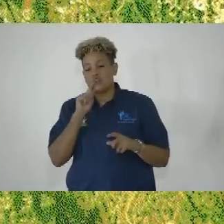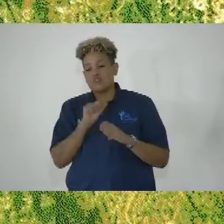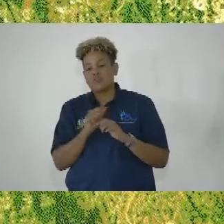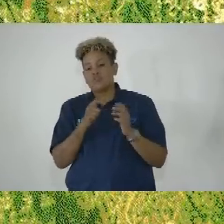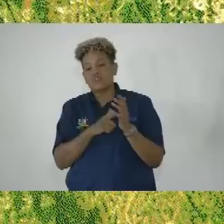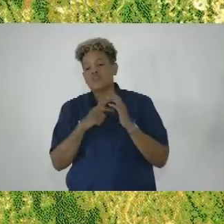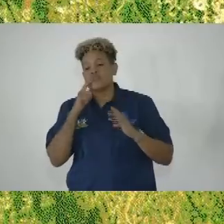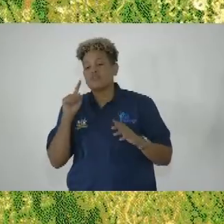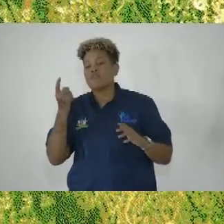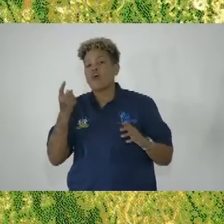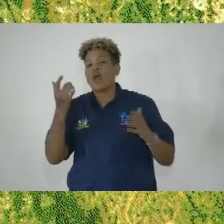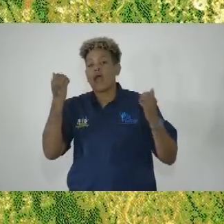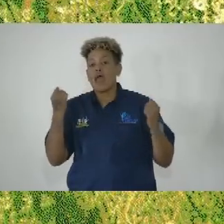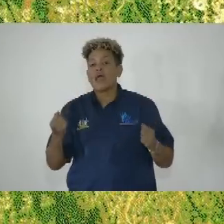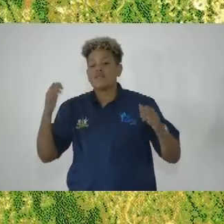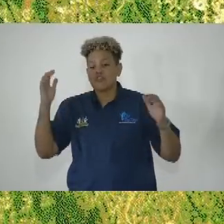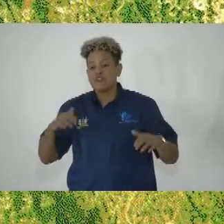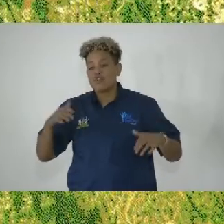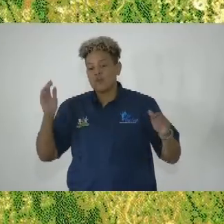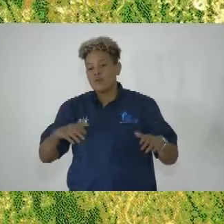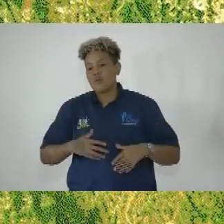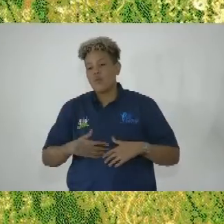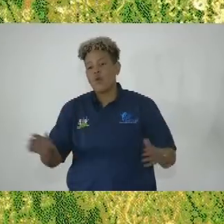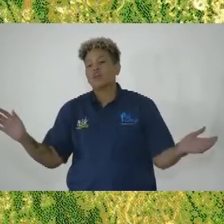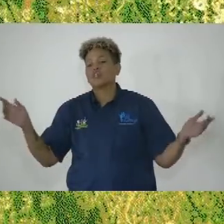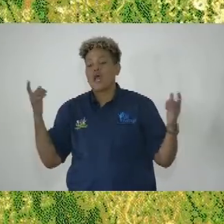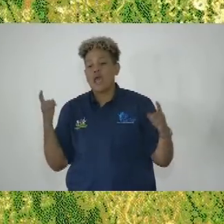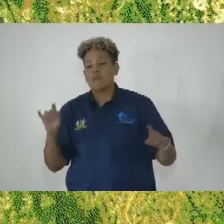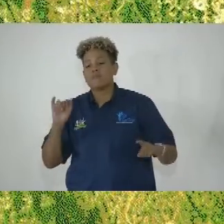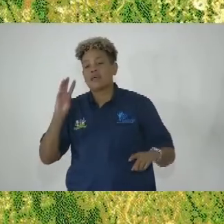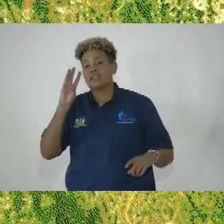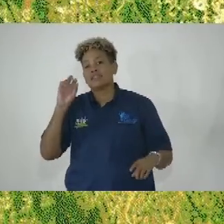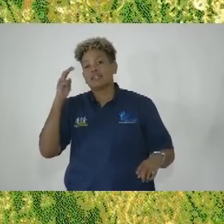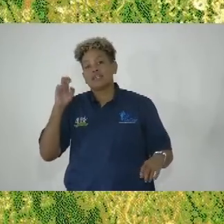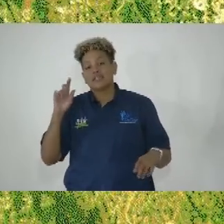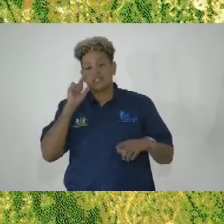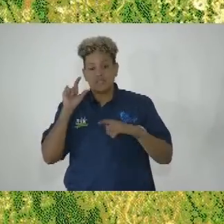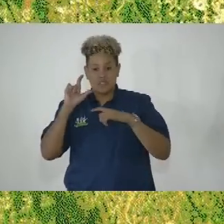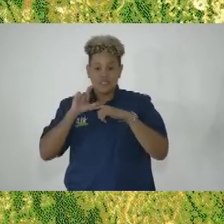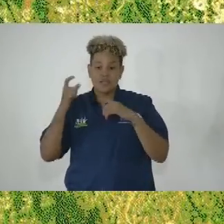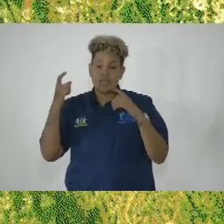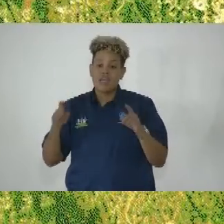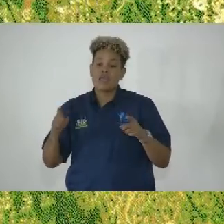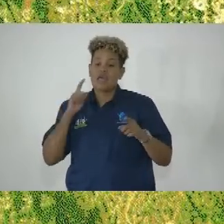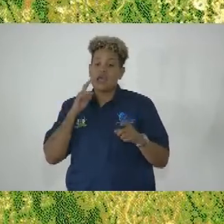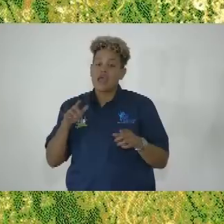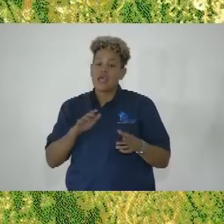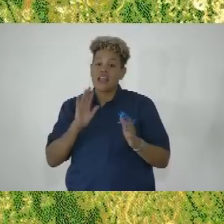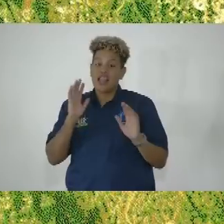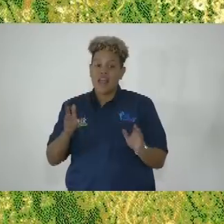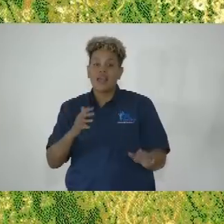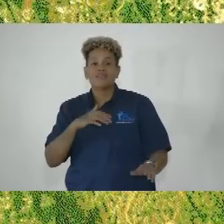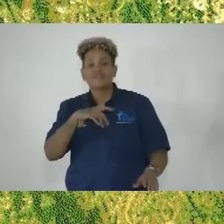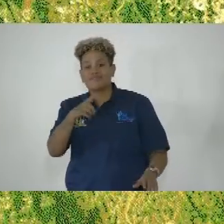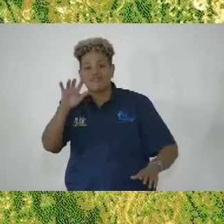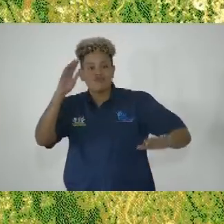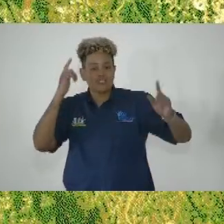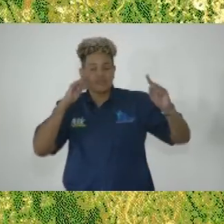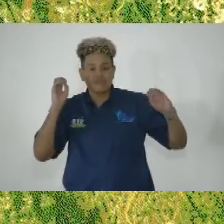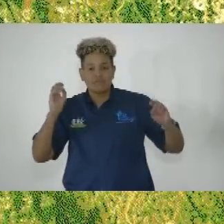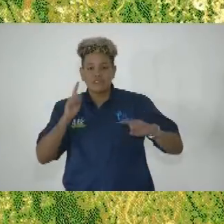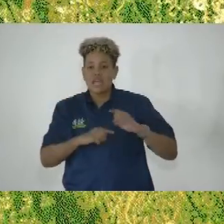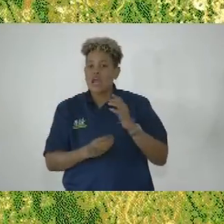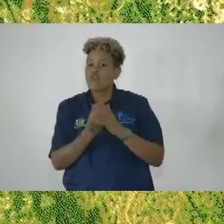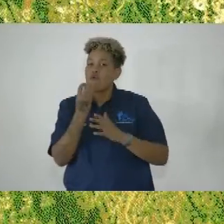The first heavy rain comes, washes off that 6 inch of topsoil, and the scrub that's left cannot grow